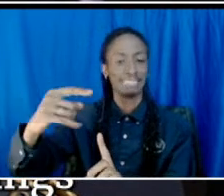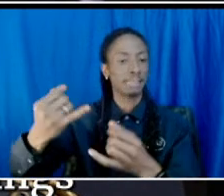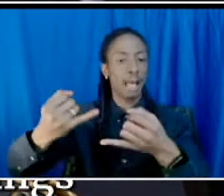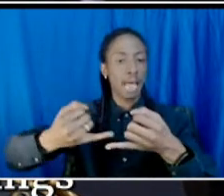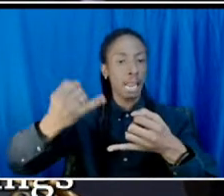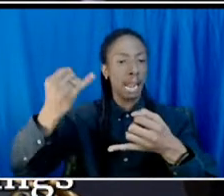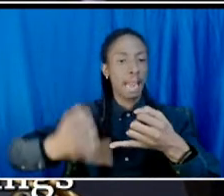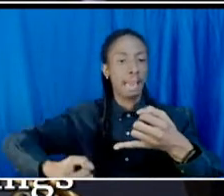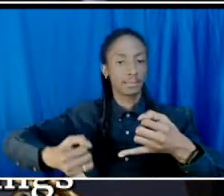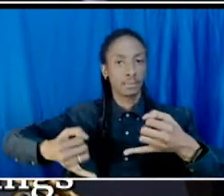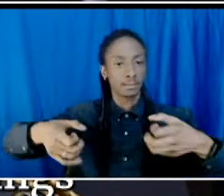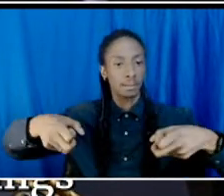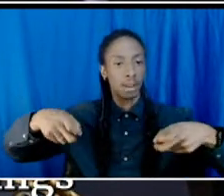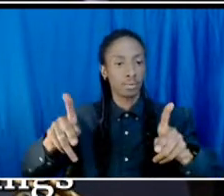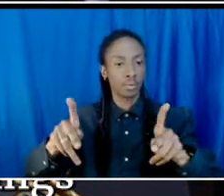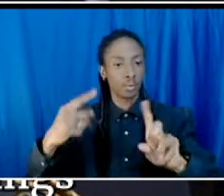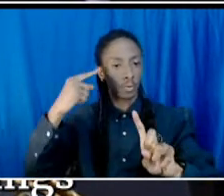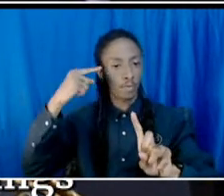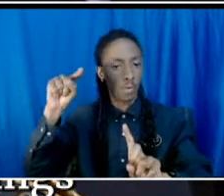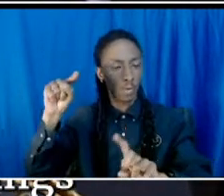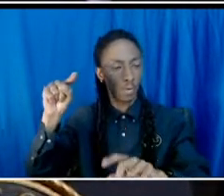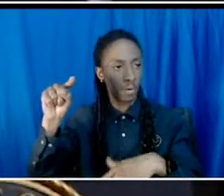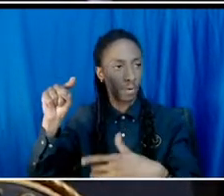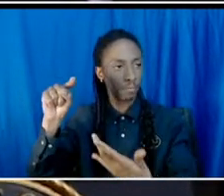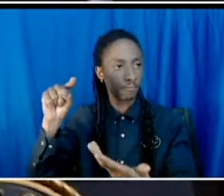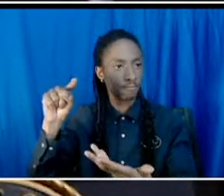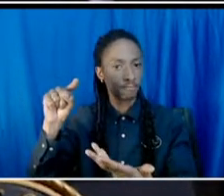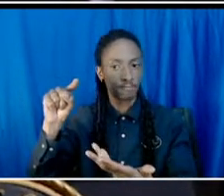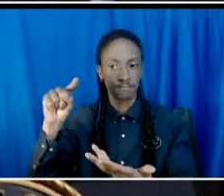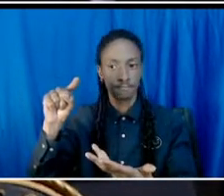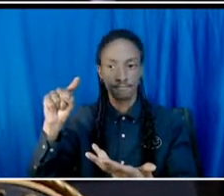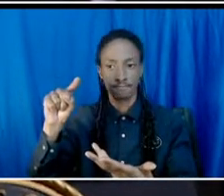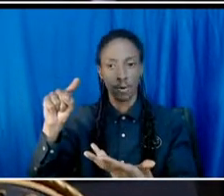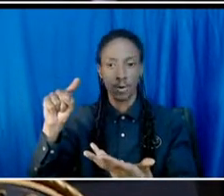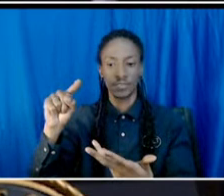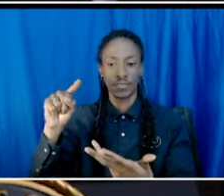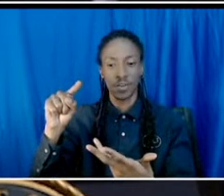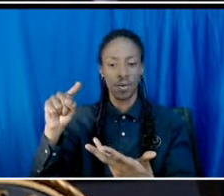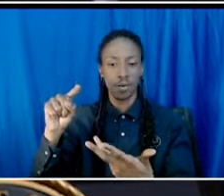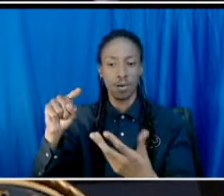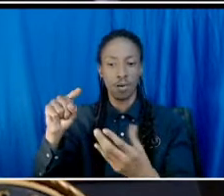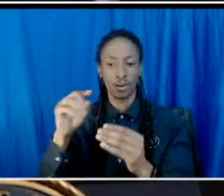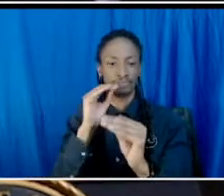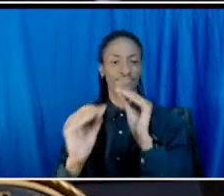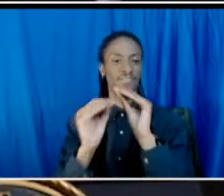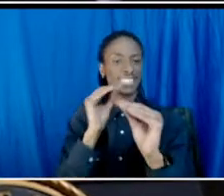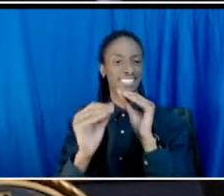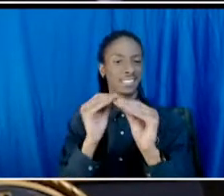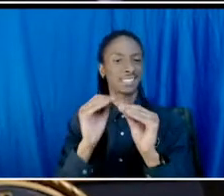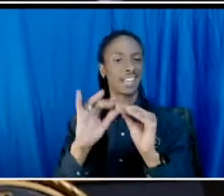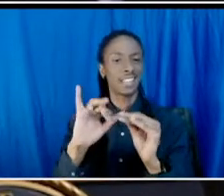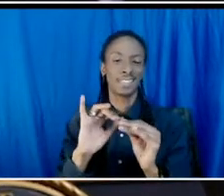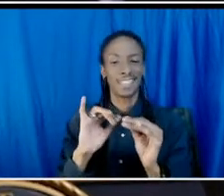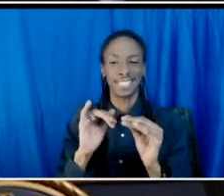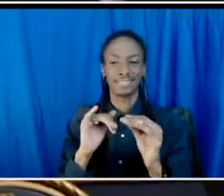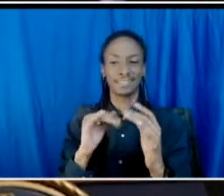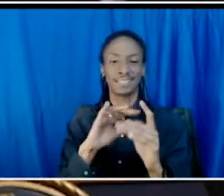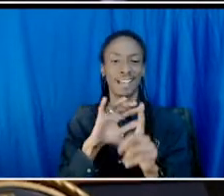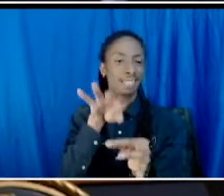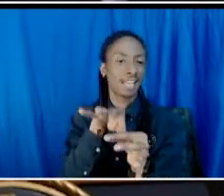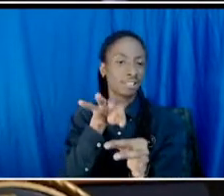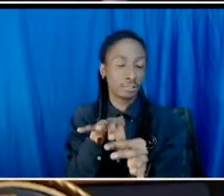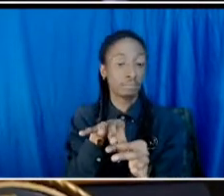opportunity to sort of set things straight with this defective election, and that he could do it,